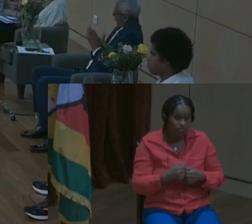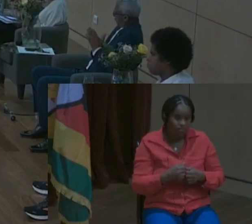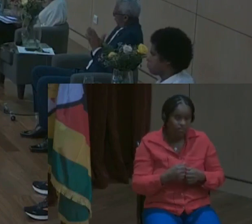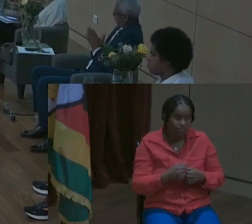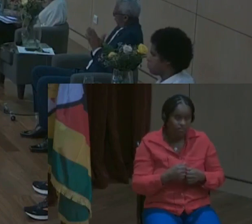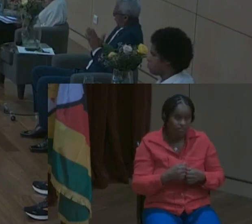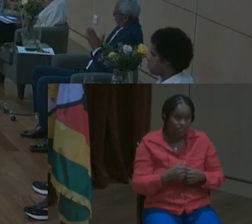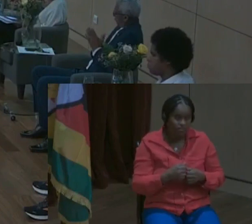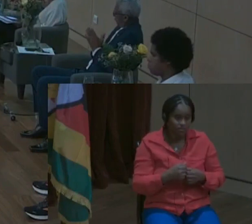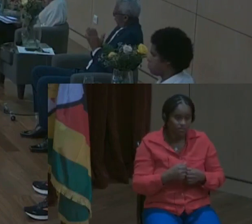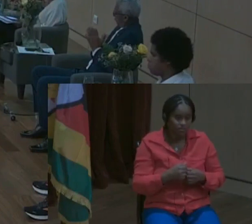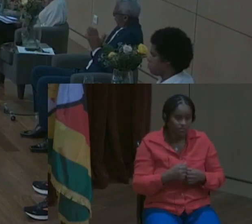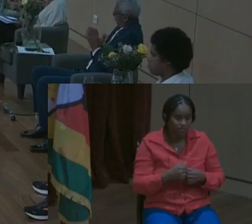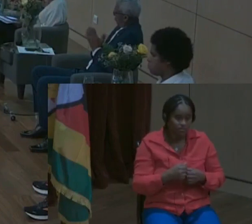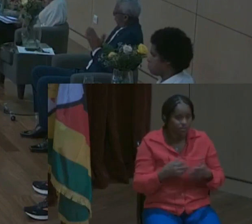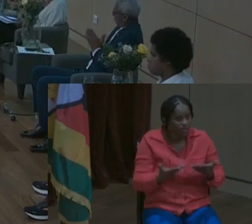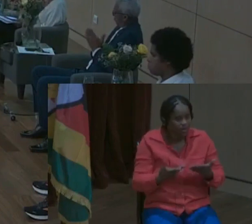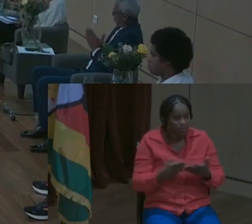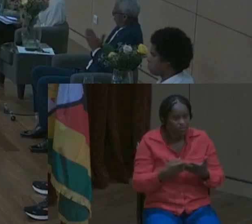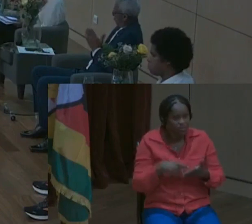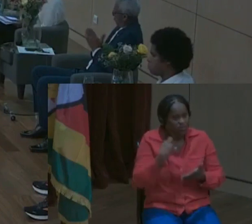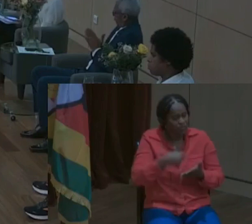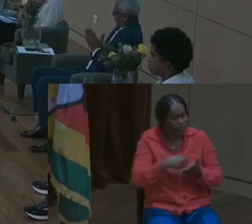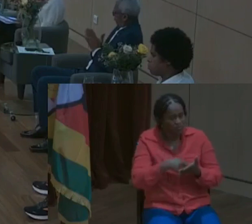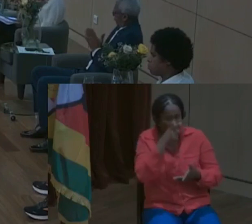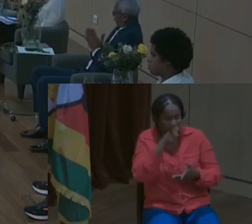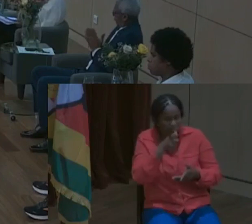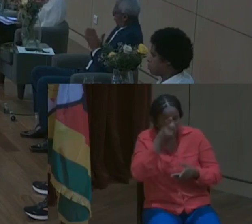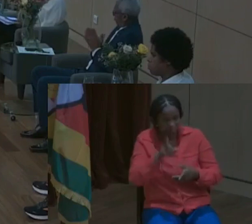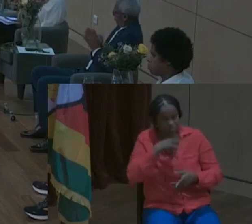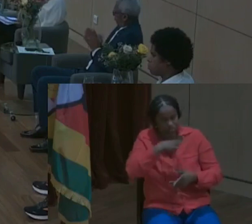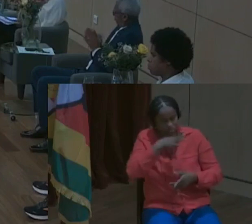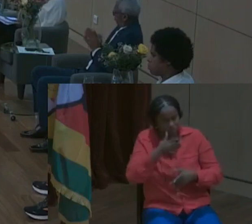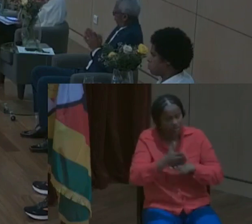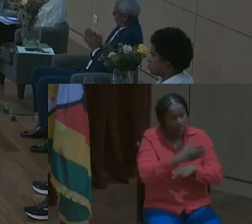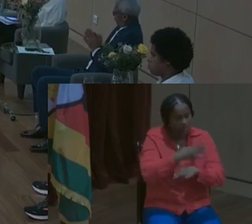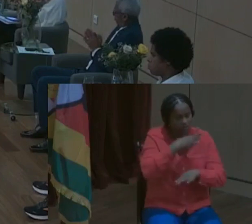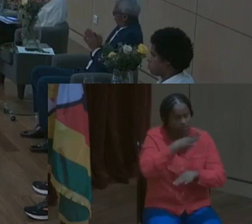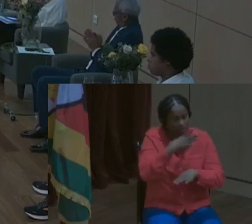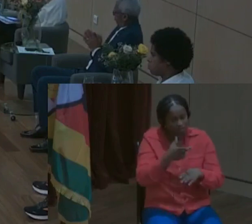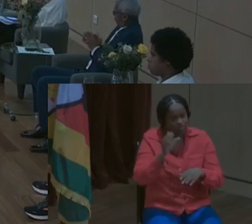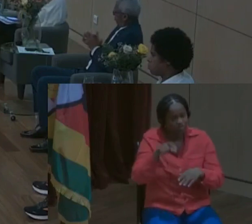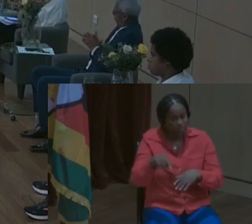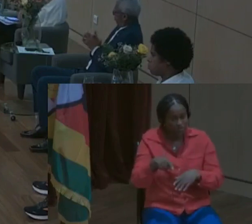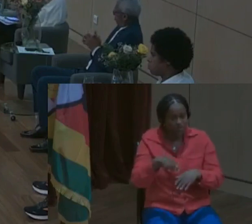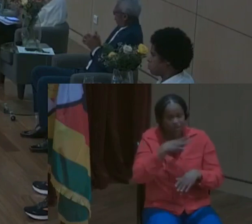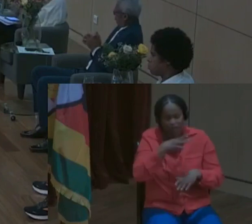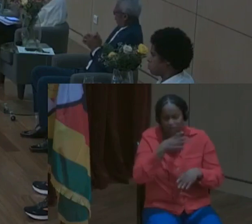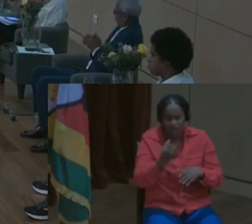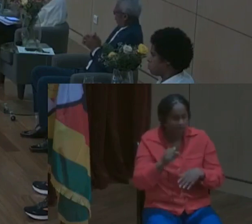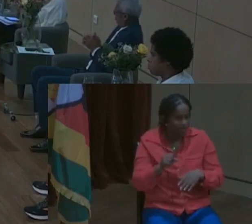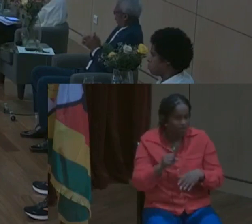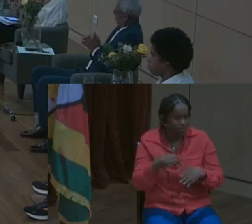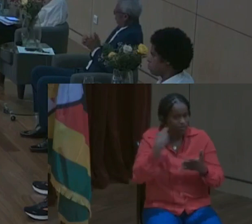money, and a previous speaker talked about that we can't talk about all of this without talking about the actual financial investment within mental health. And of course, our policies